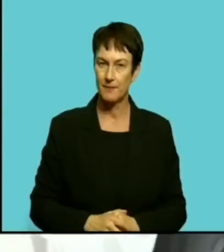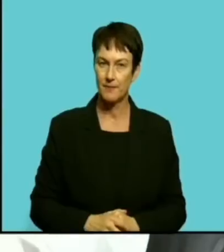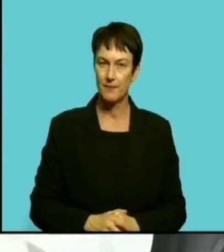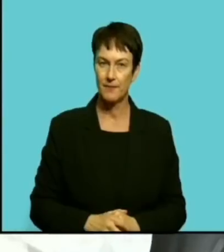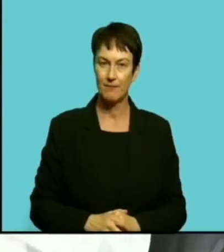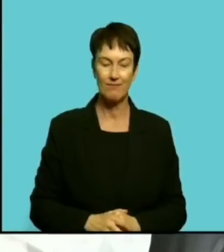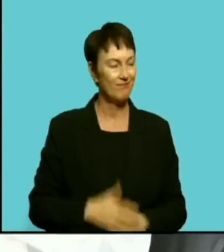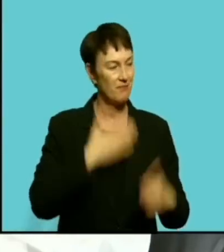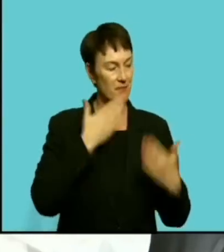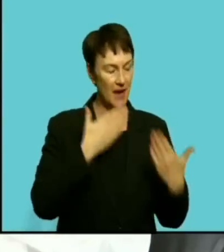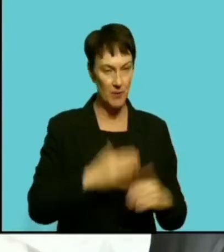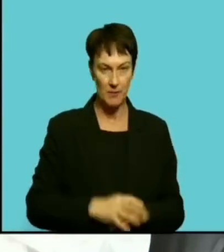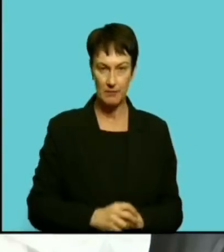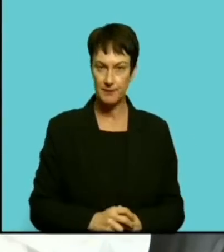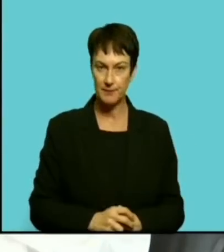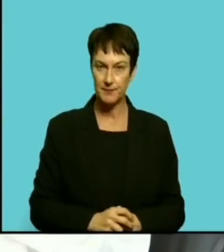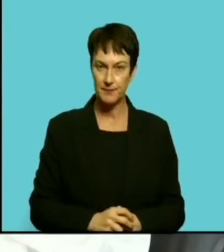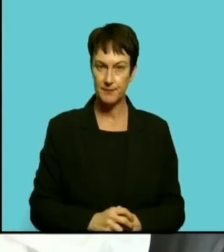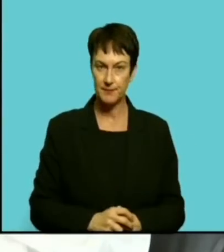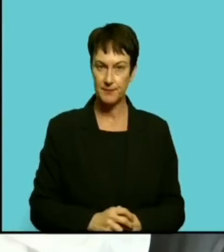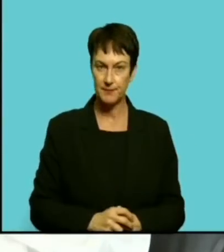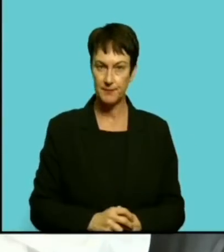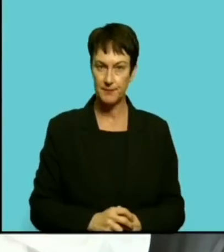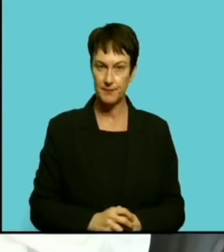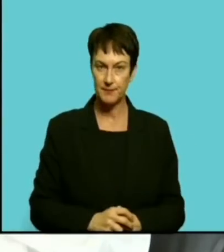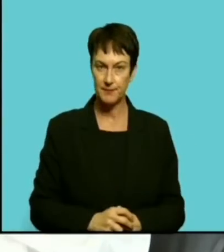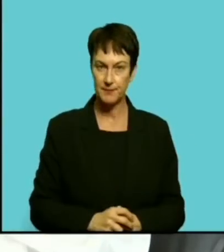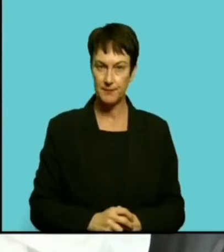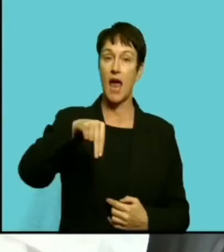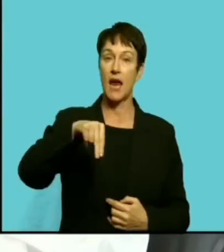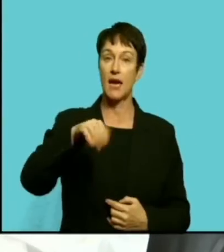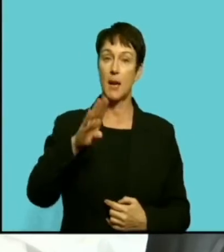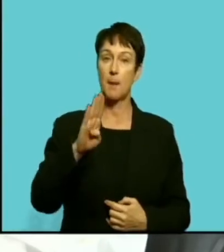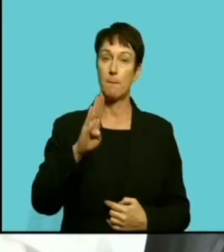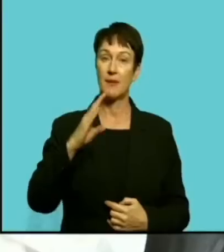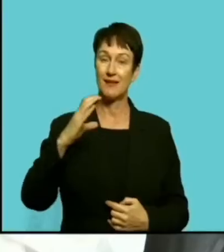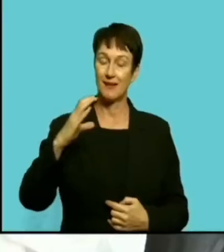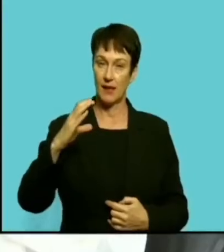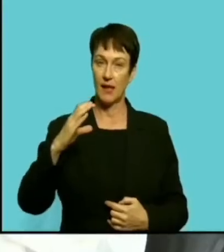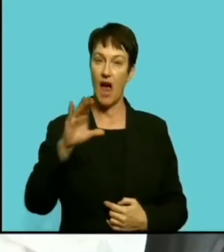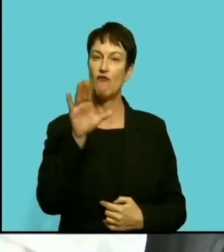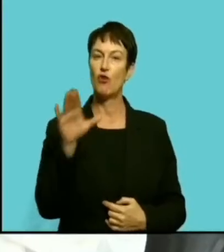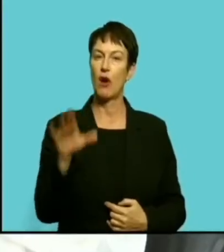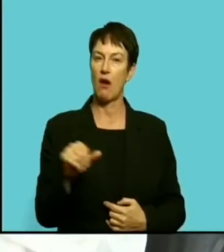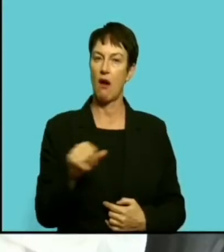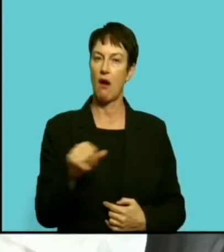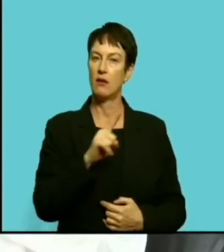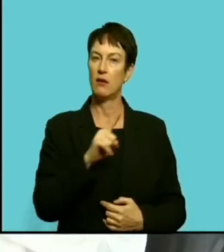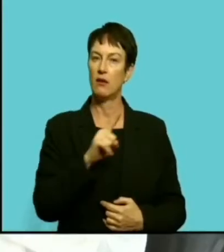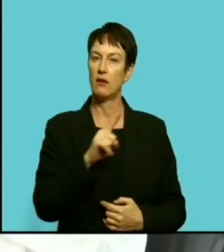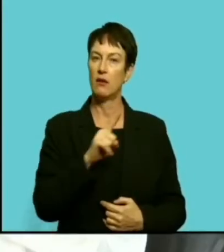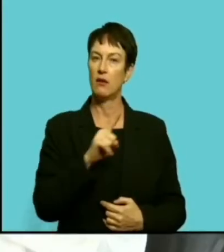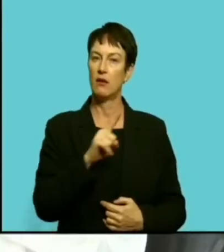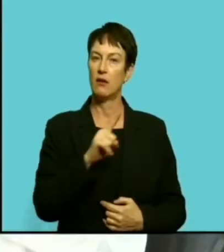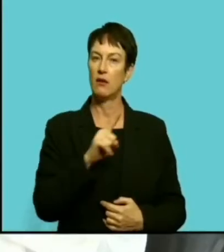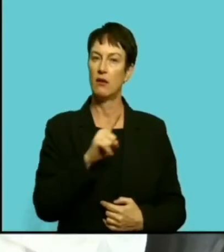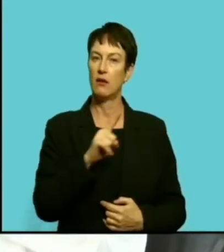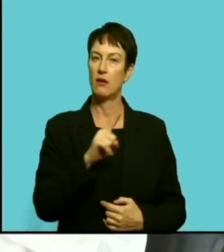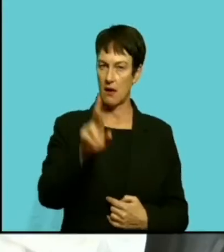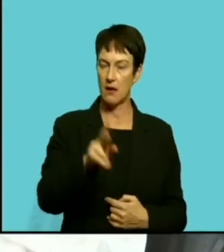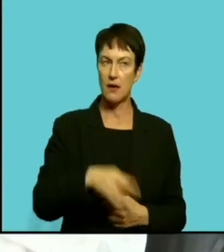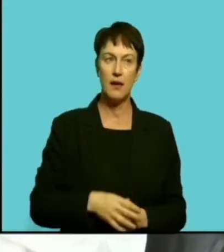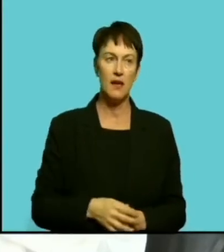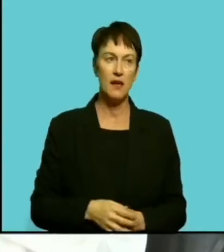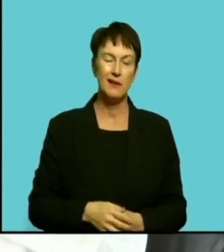Thank you, Governor. We've got a question from CNBC Africa. It's Fifi Peter. Lots has been said about stagflation